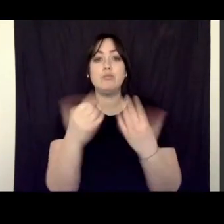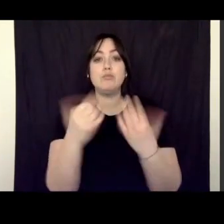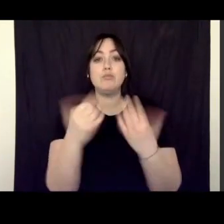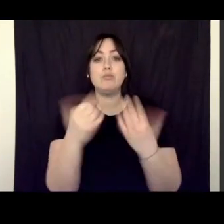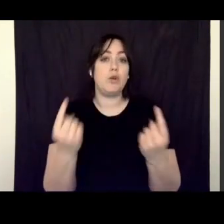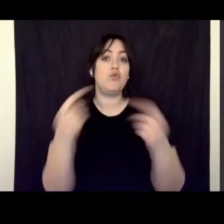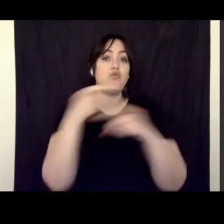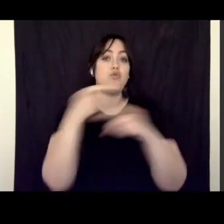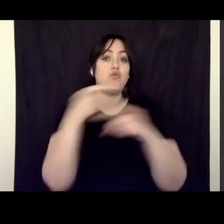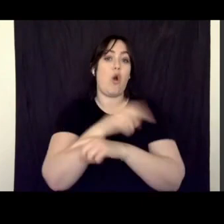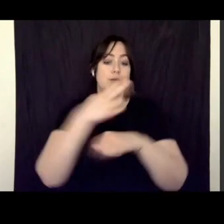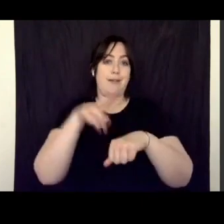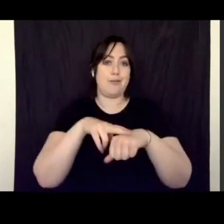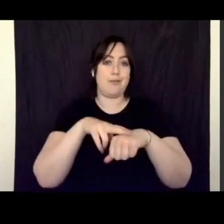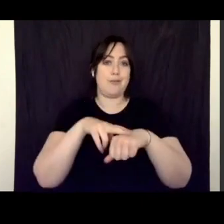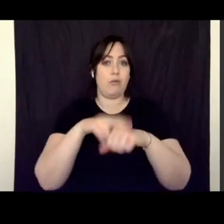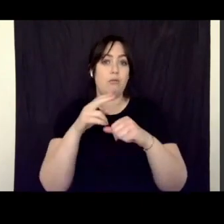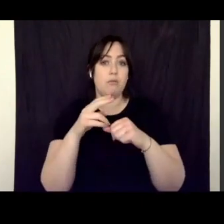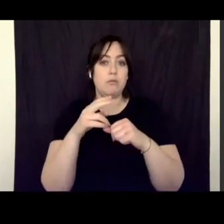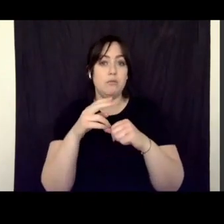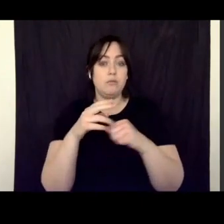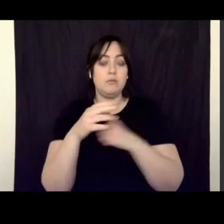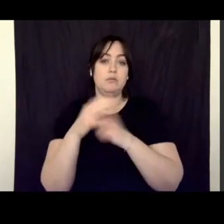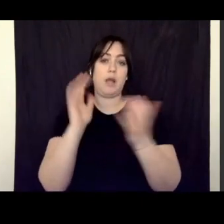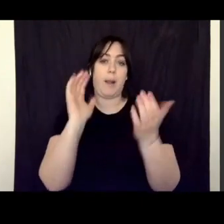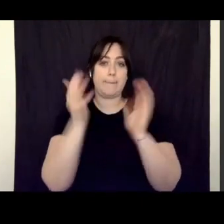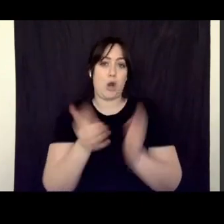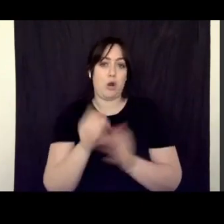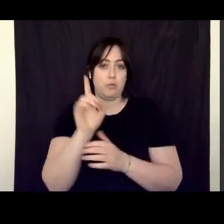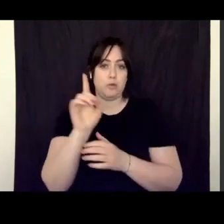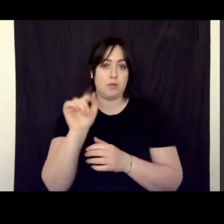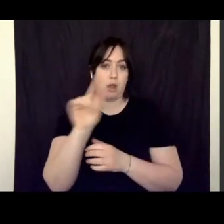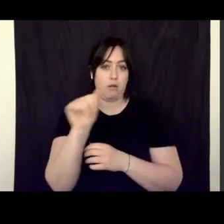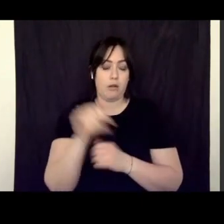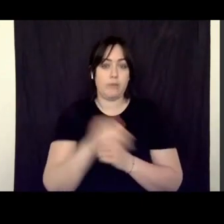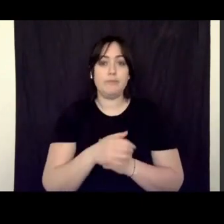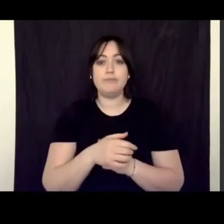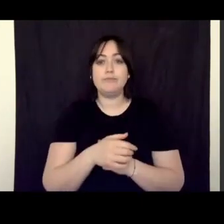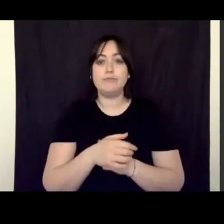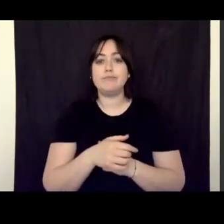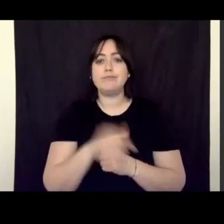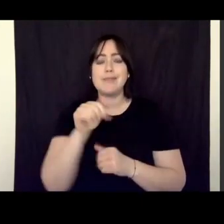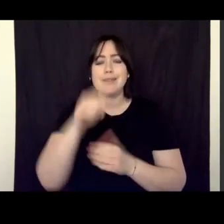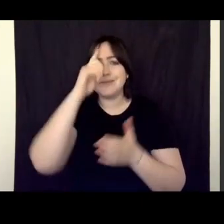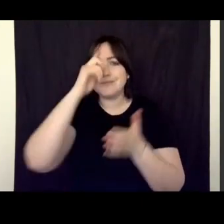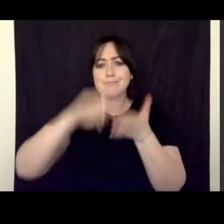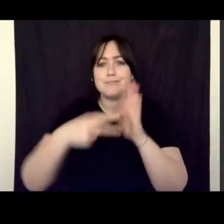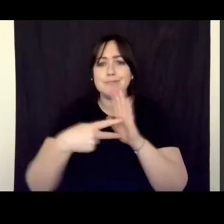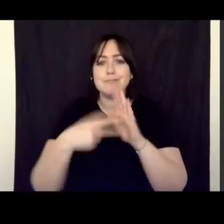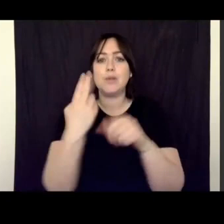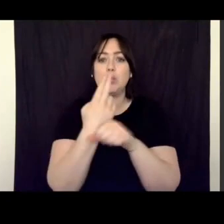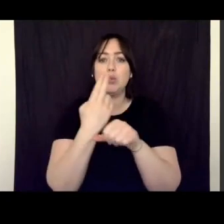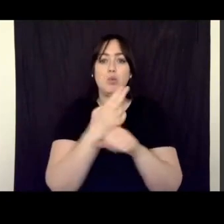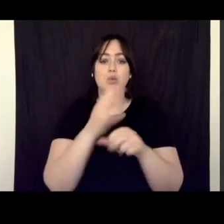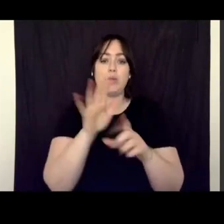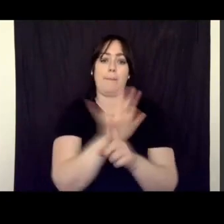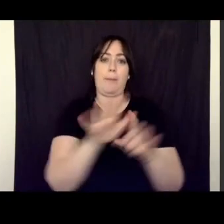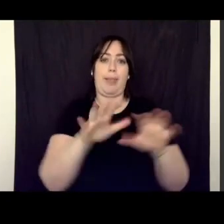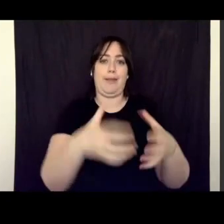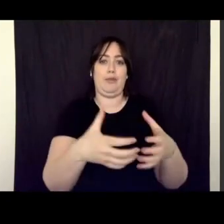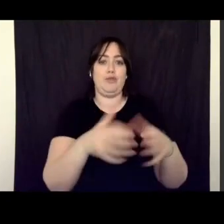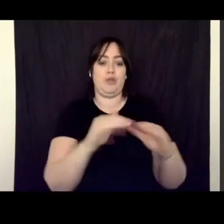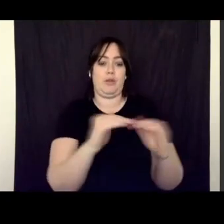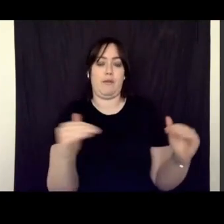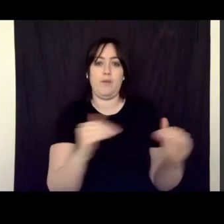cross-nationally comparable data. This is an instrument that is meant to be used in population-level